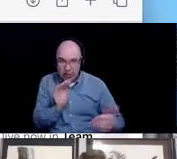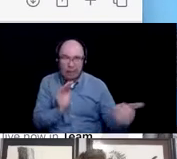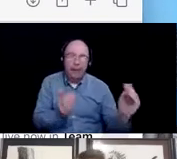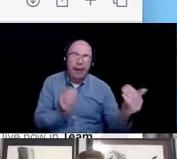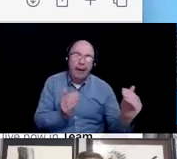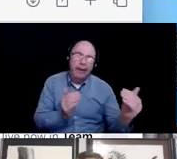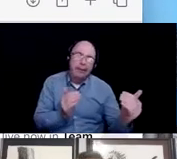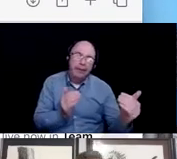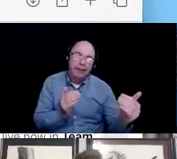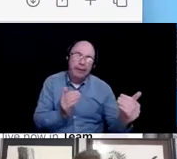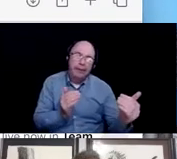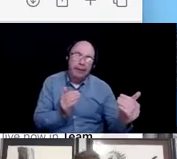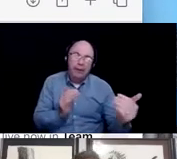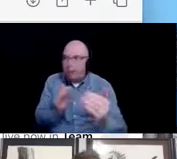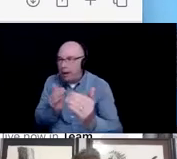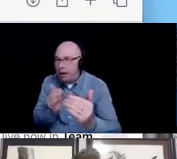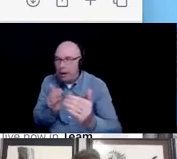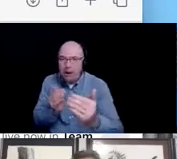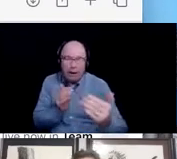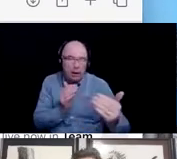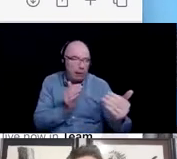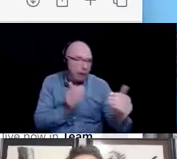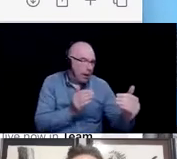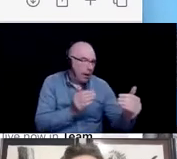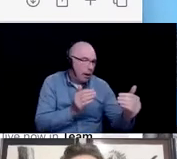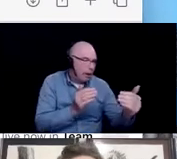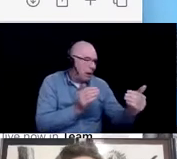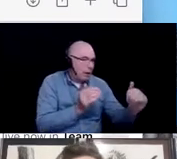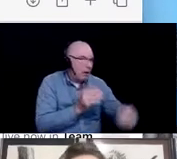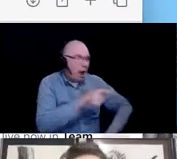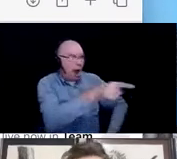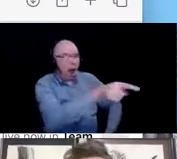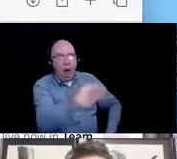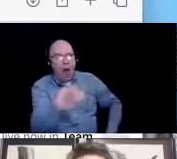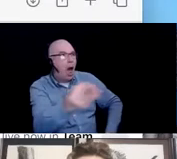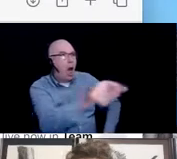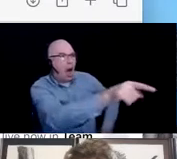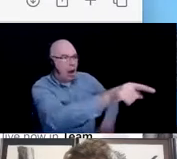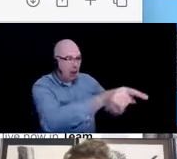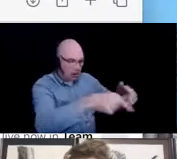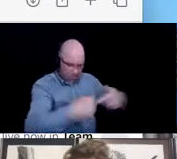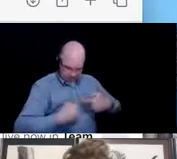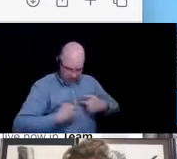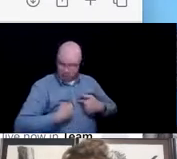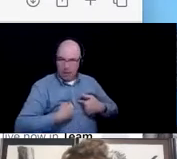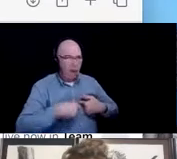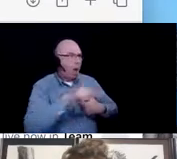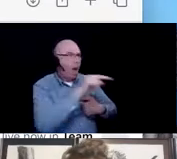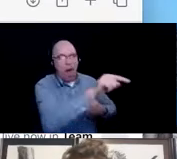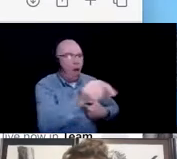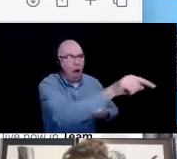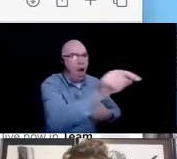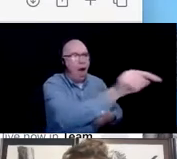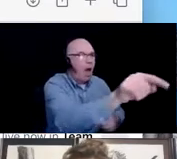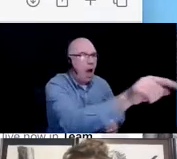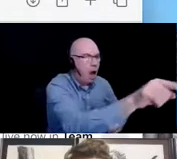journey, because I was stuck in this mindset of maybe that's not me because it hasn't been my experience yet.